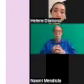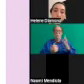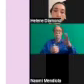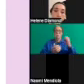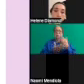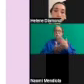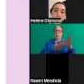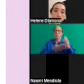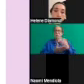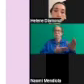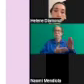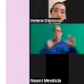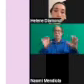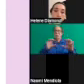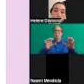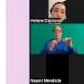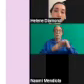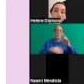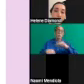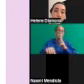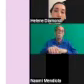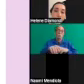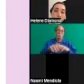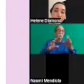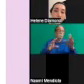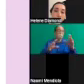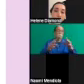activities that normally would be extended to those without a disability.